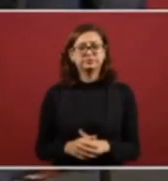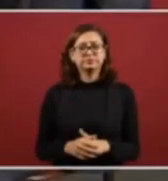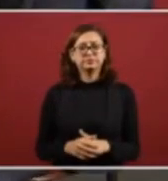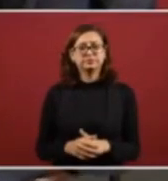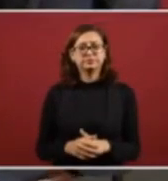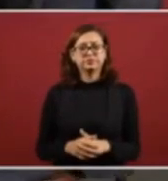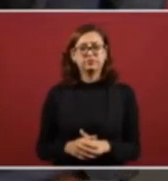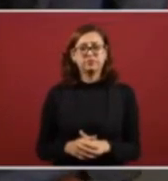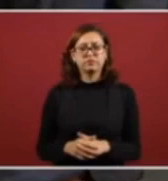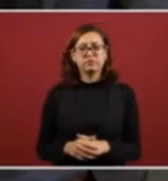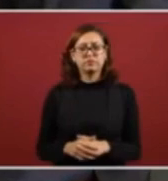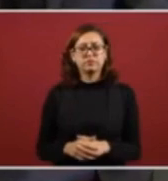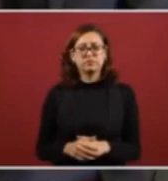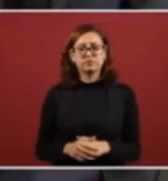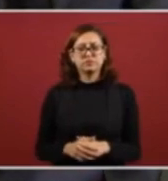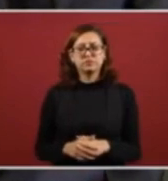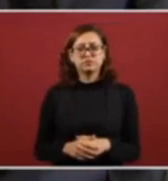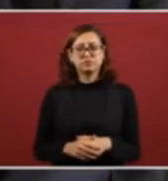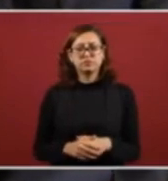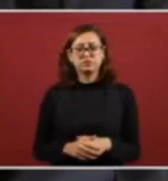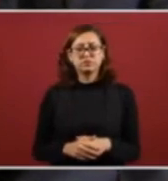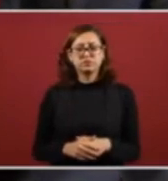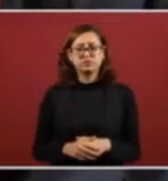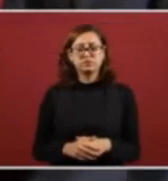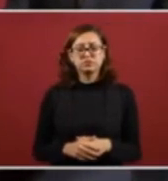all of them that labor